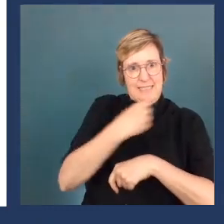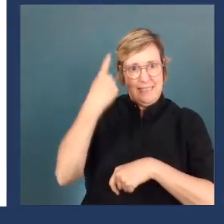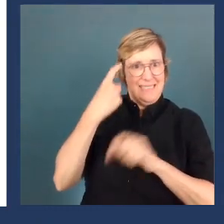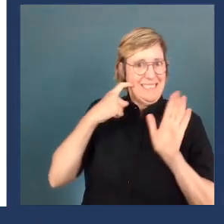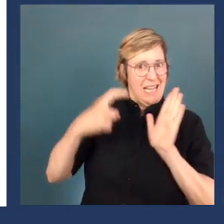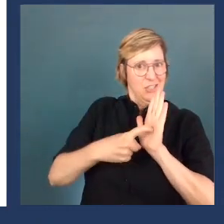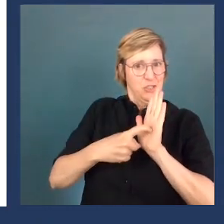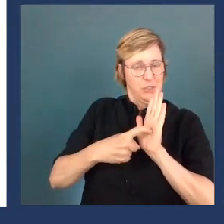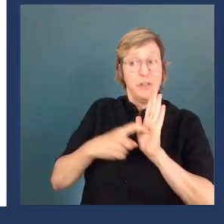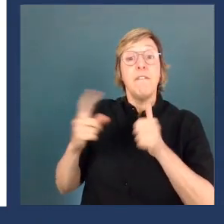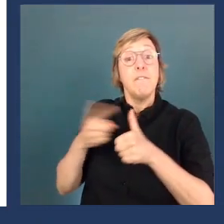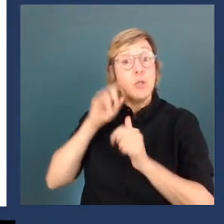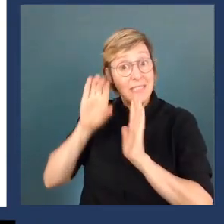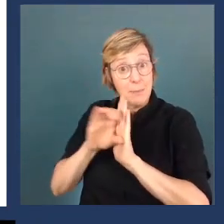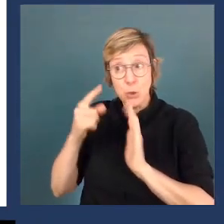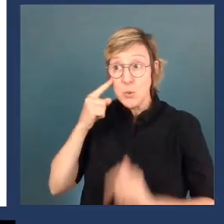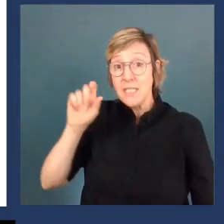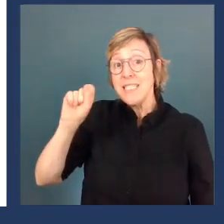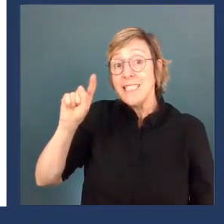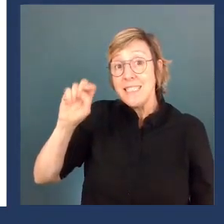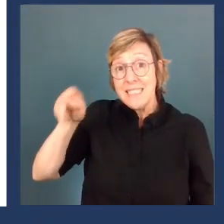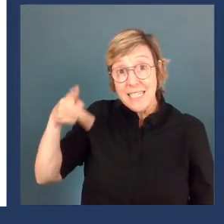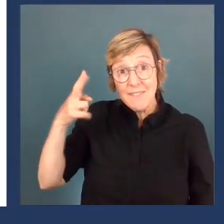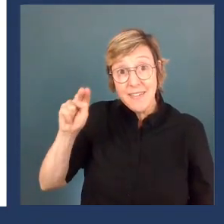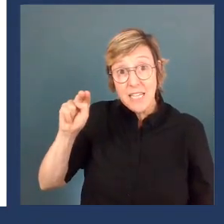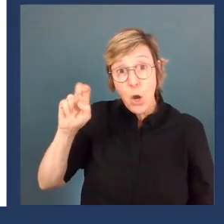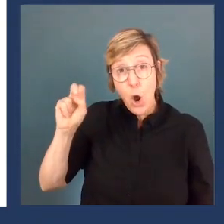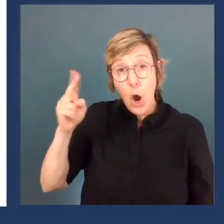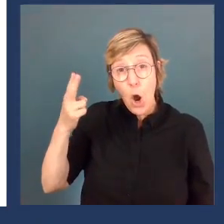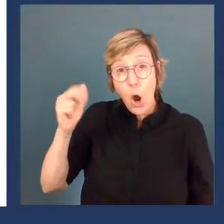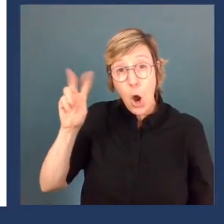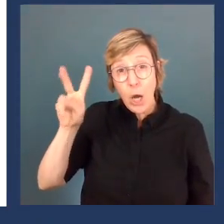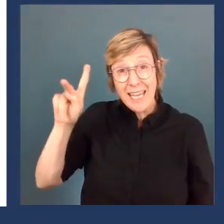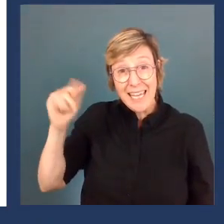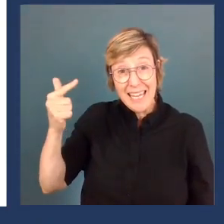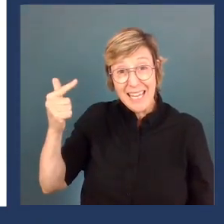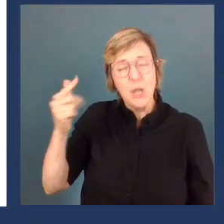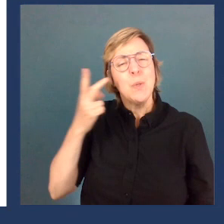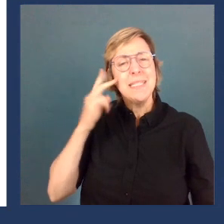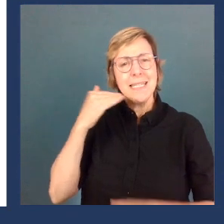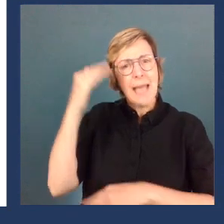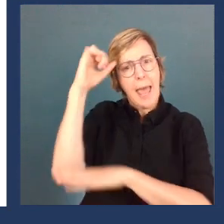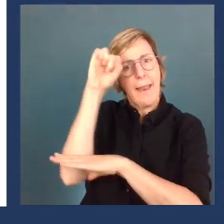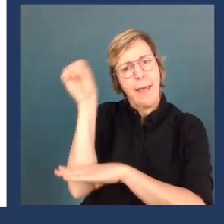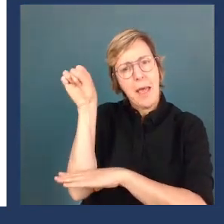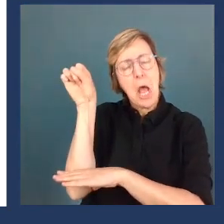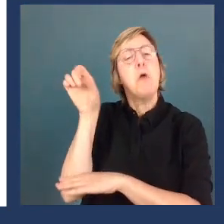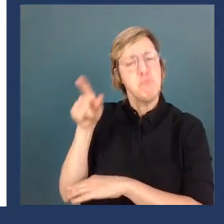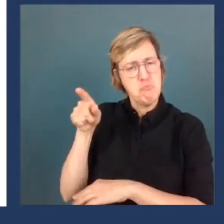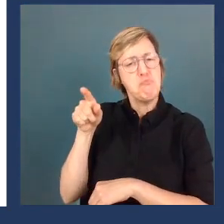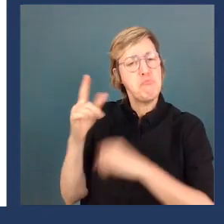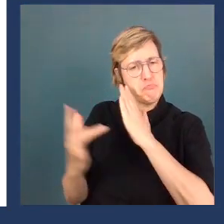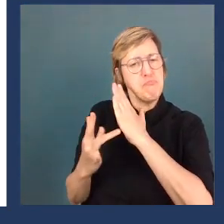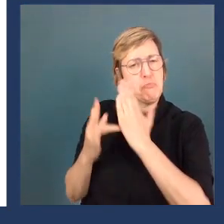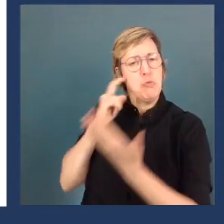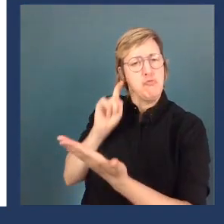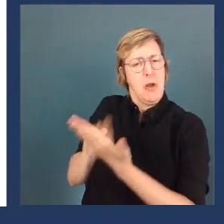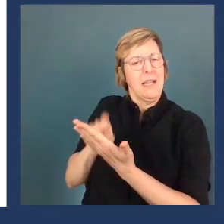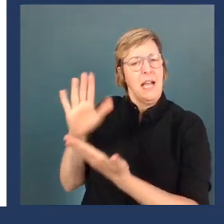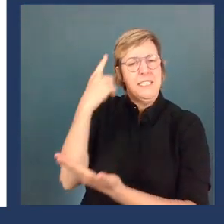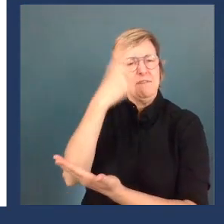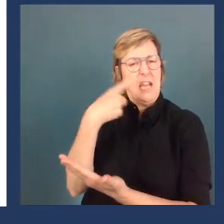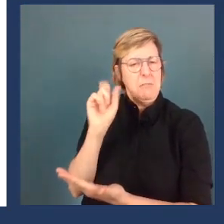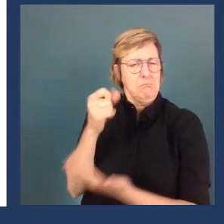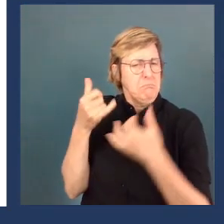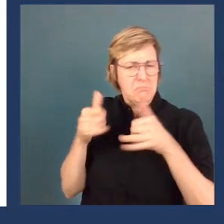The first image, you can see his head is tilted slightly. That doesn't fool the face recognition algorithm. And so you see the red dots indicating that it's